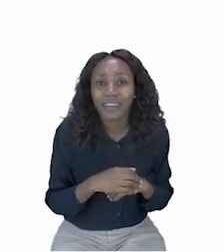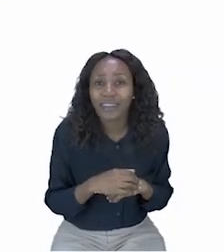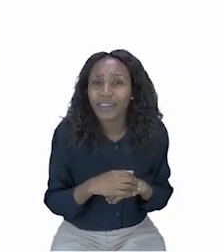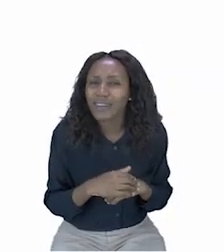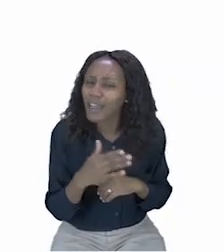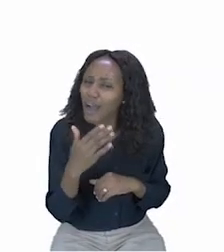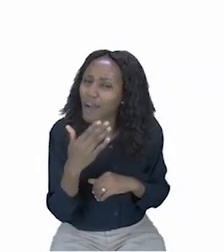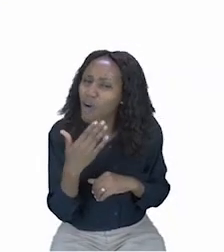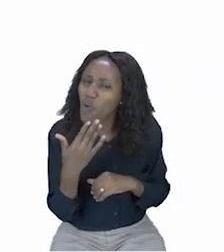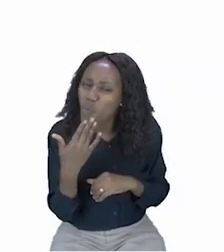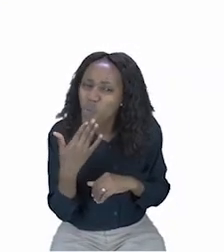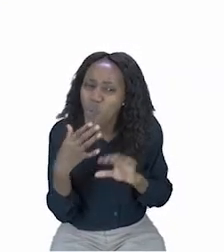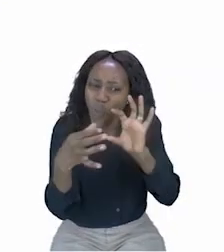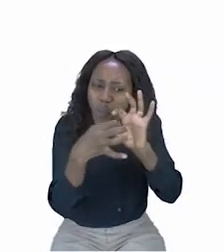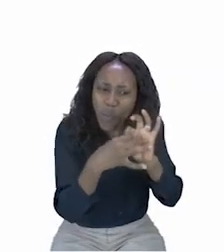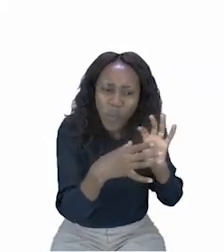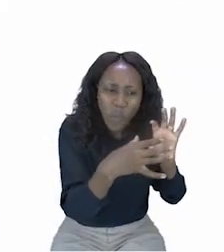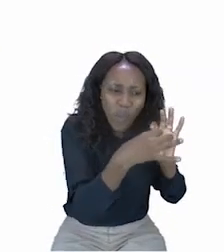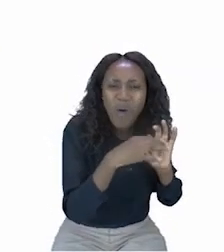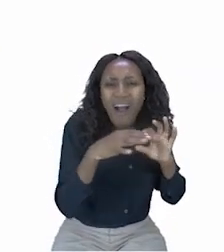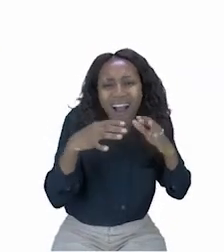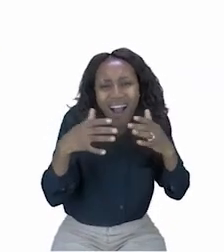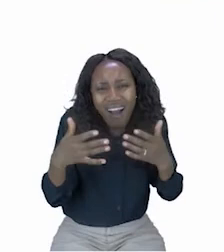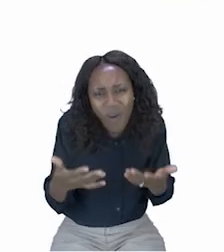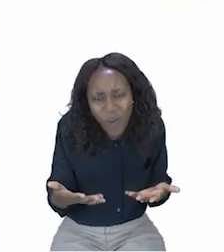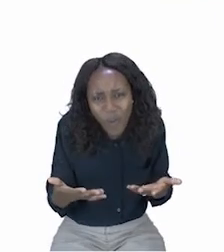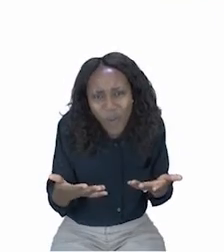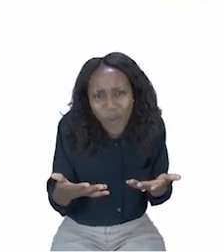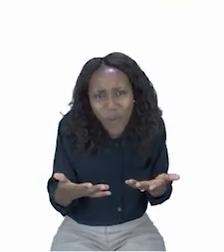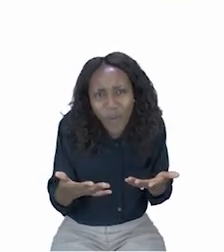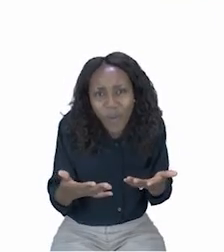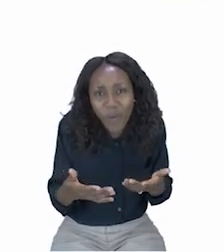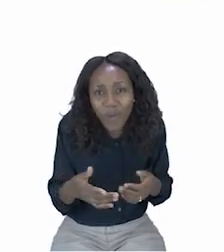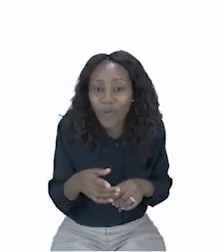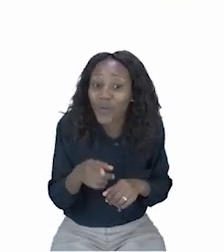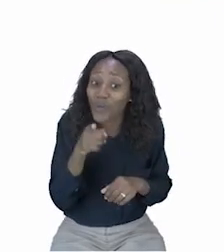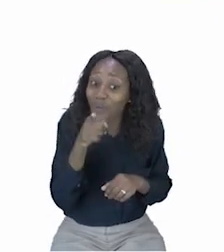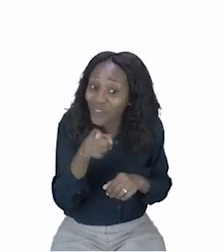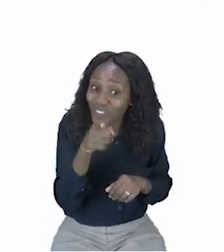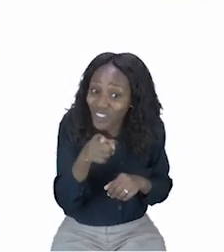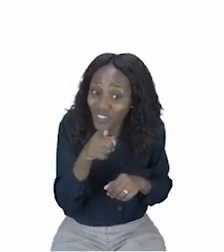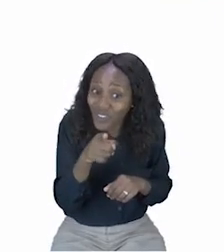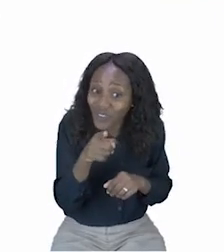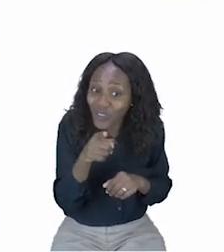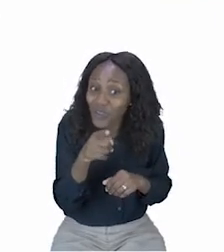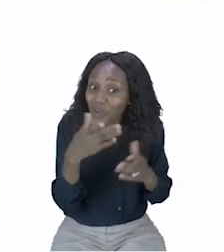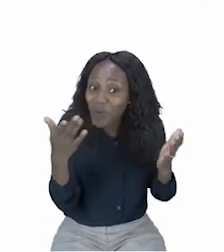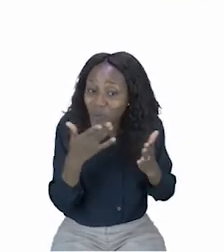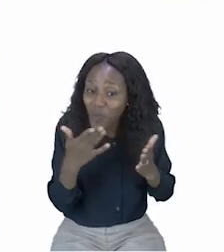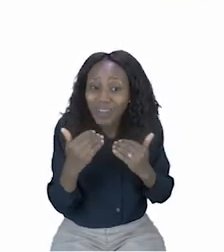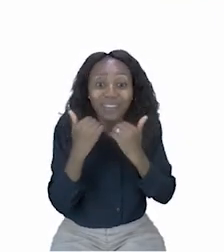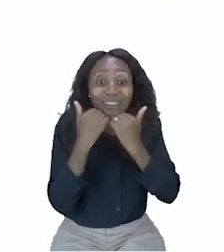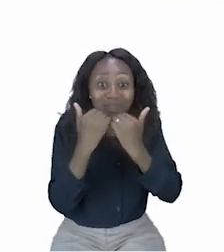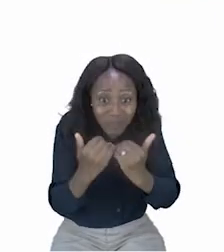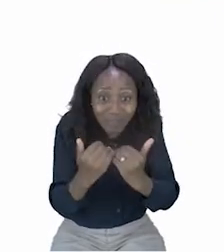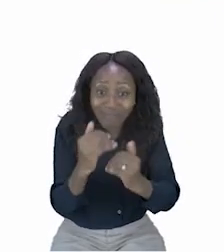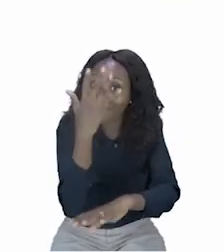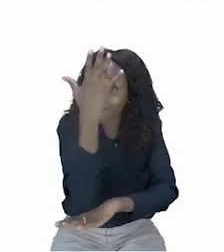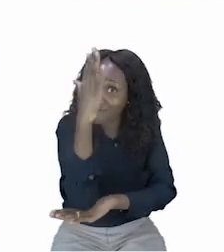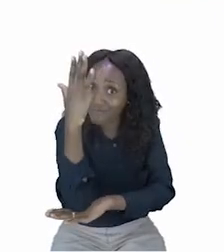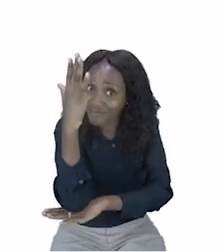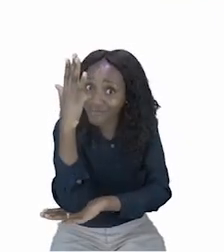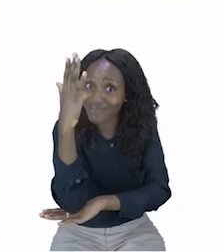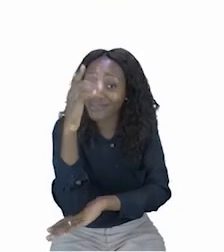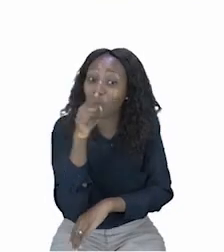is related to who and how. You are the person in the center of the tree.